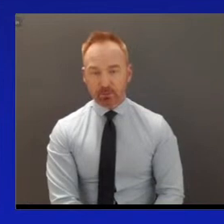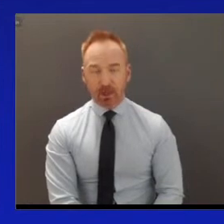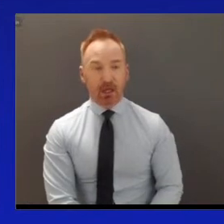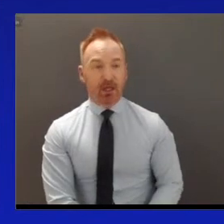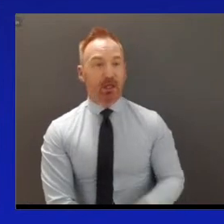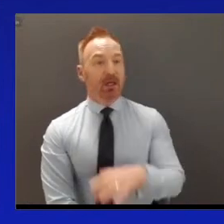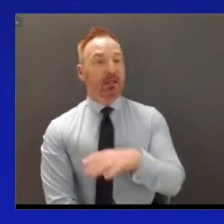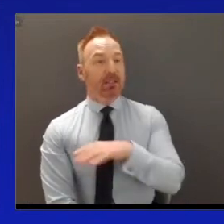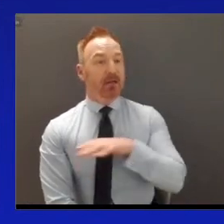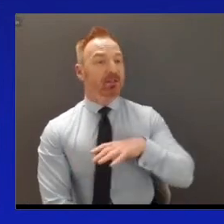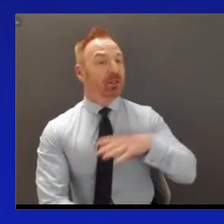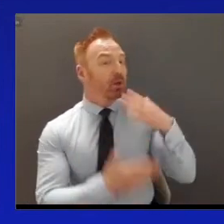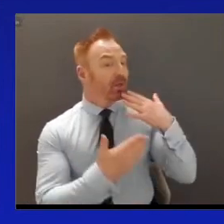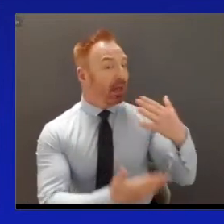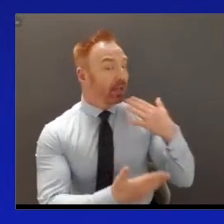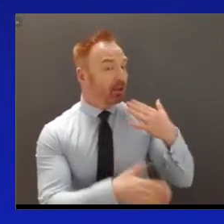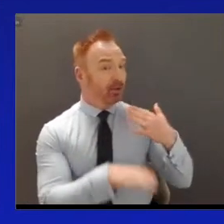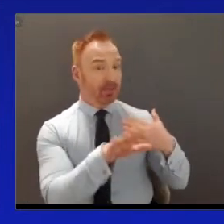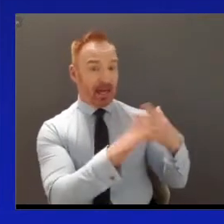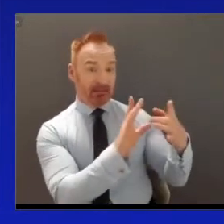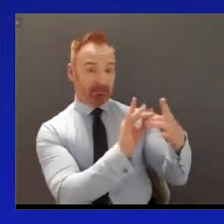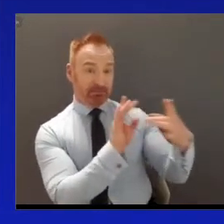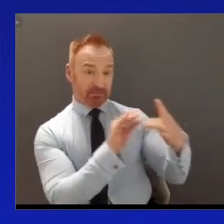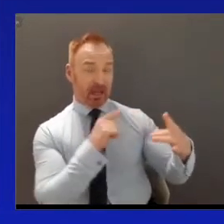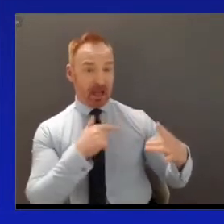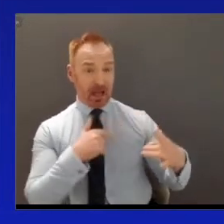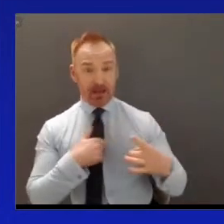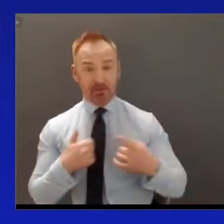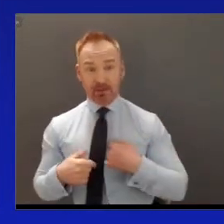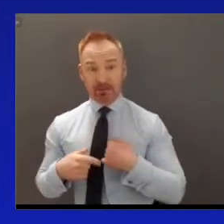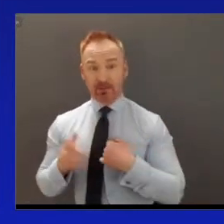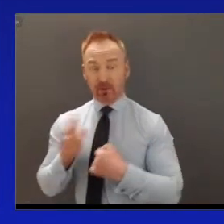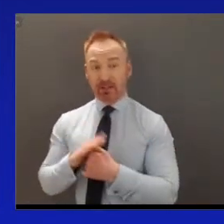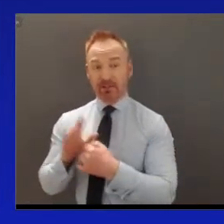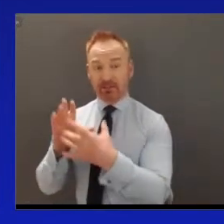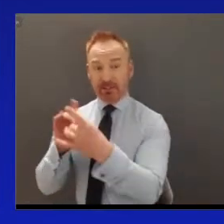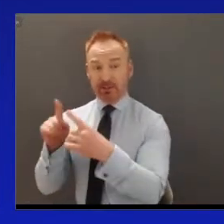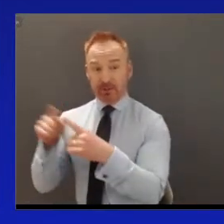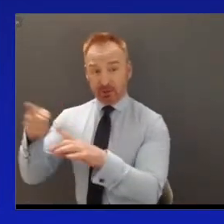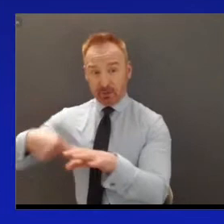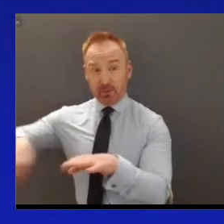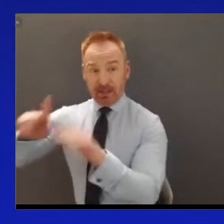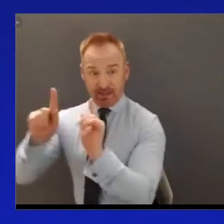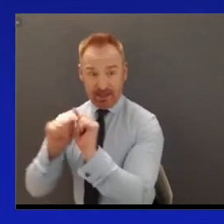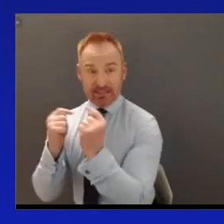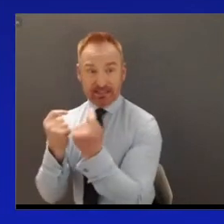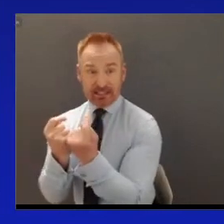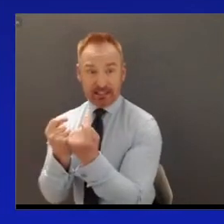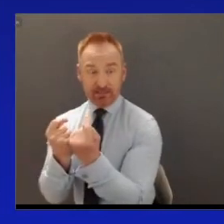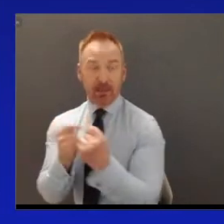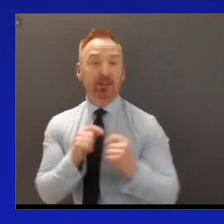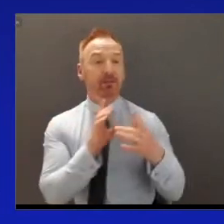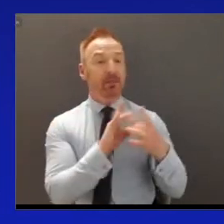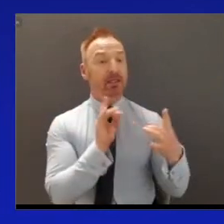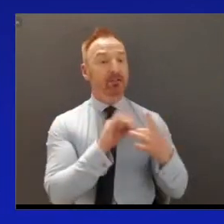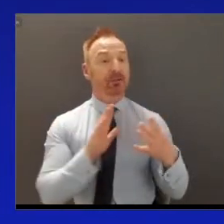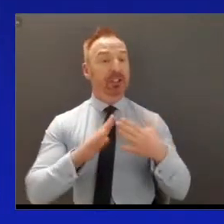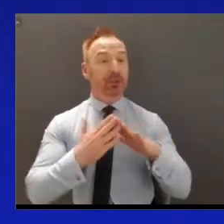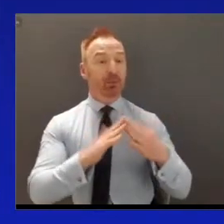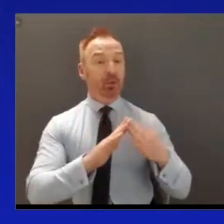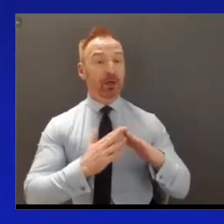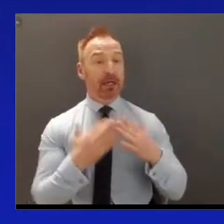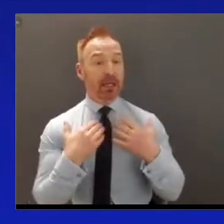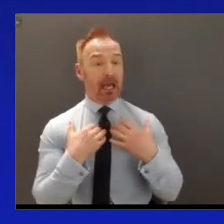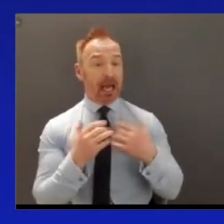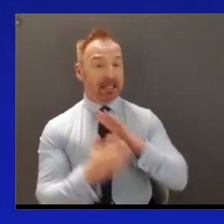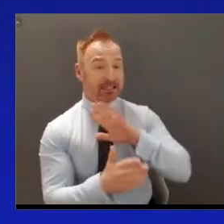team. You've mentioned the community health centers, and that is a team that we're working with.